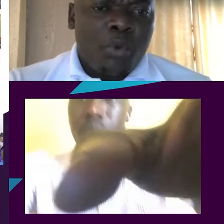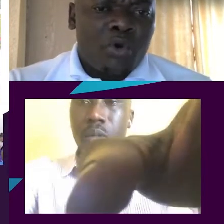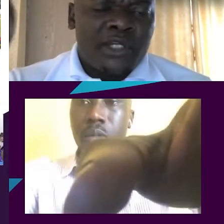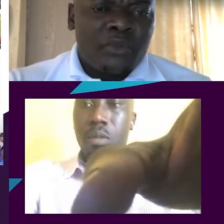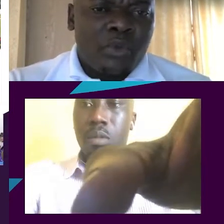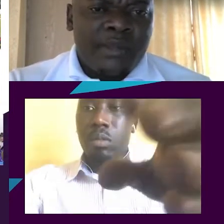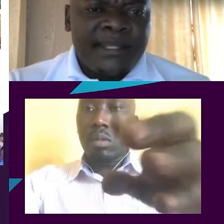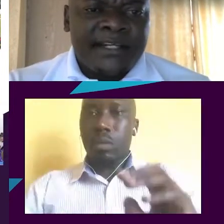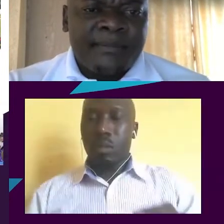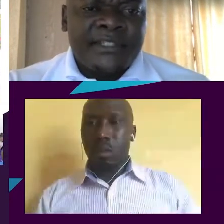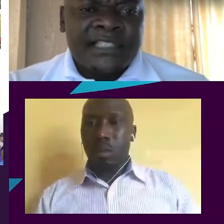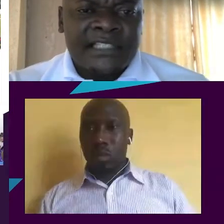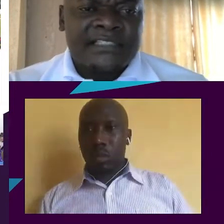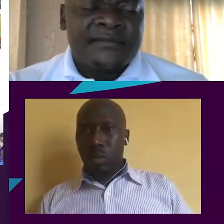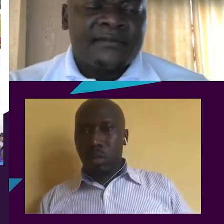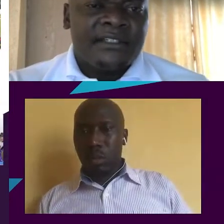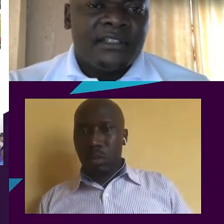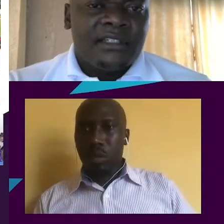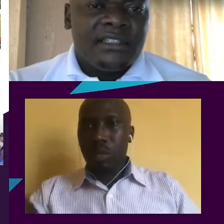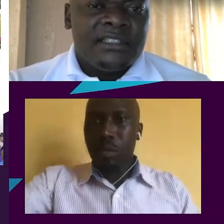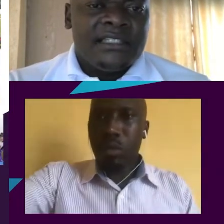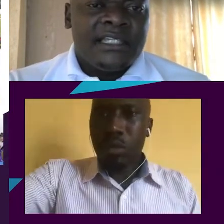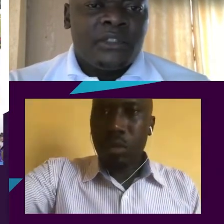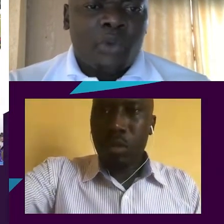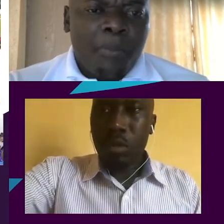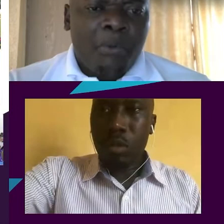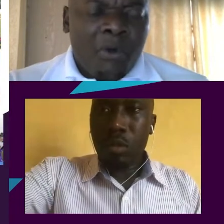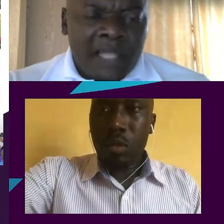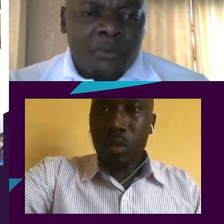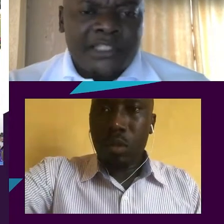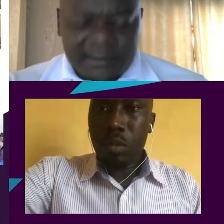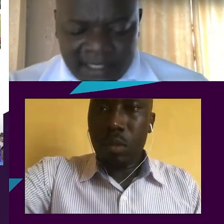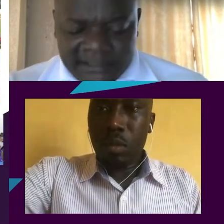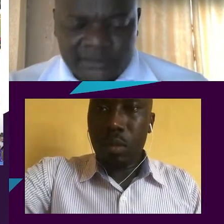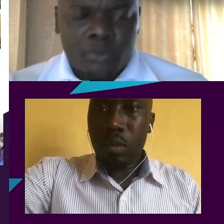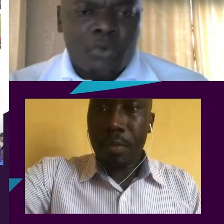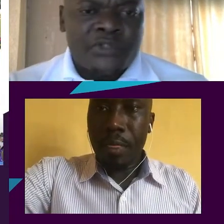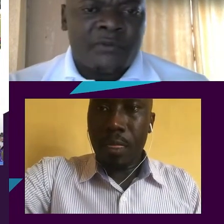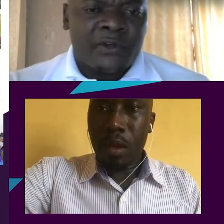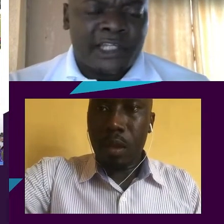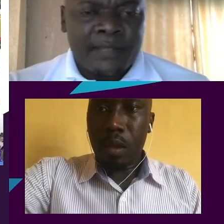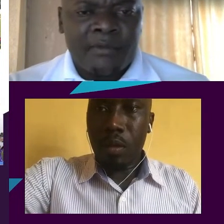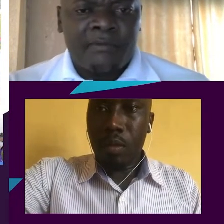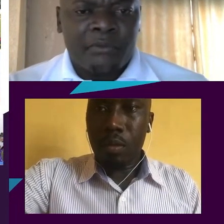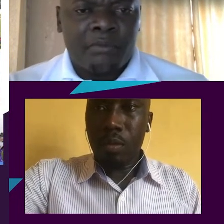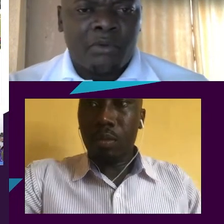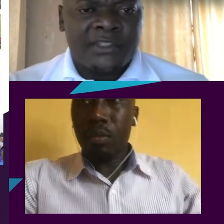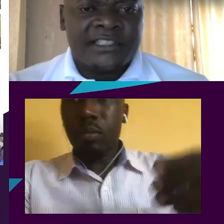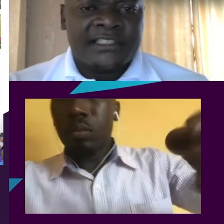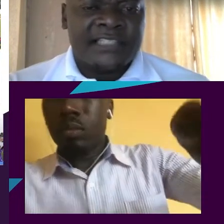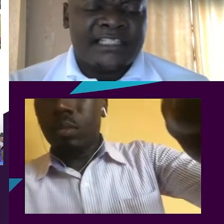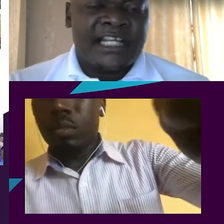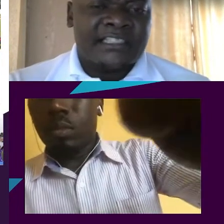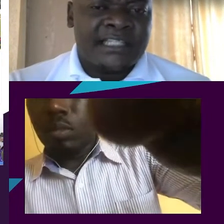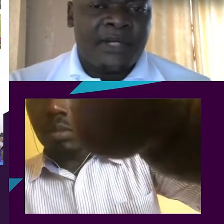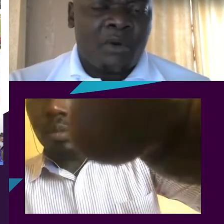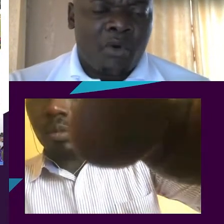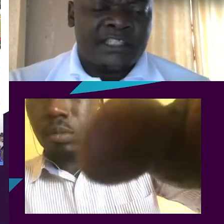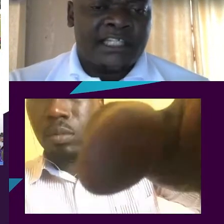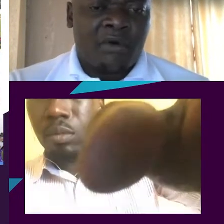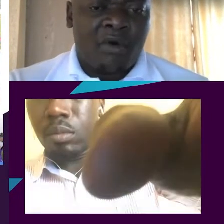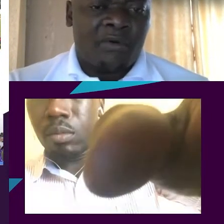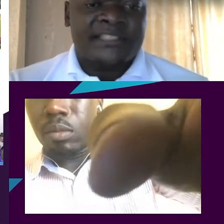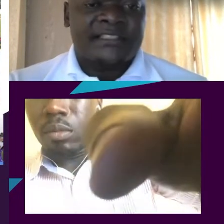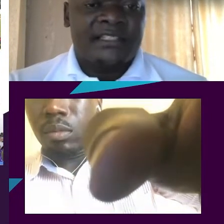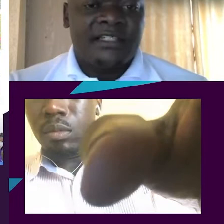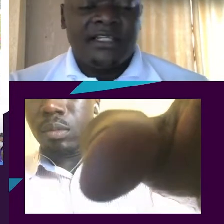have only two women representatives in the top organ, which makes rules for a game of football, which is the General Assembly, they